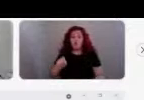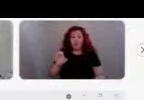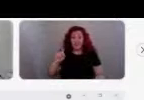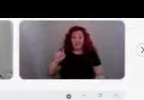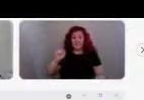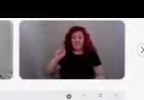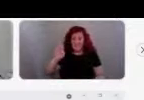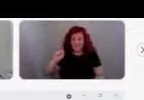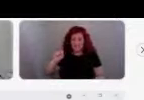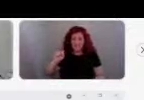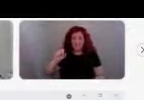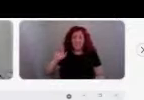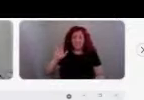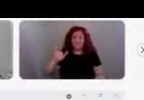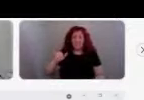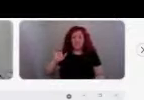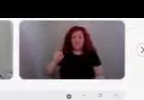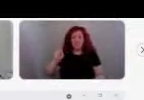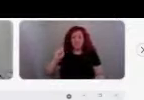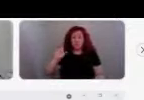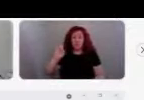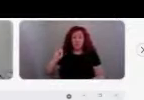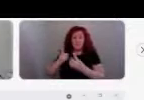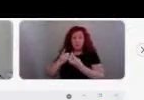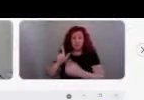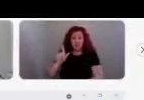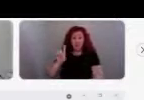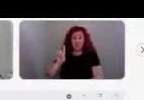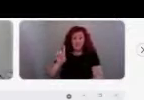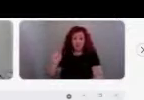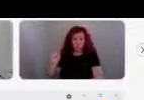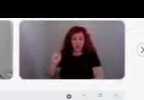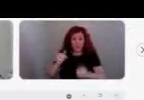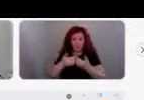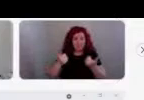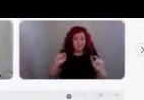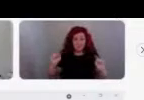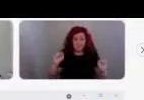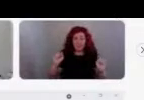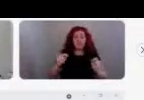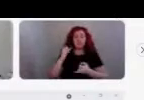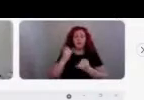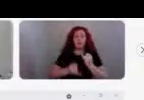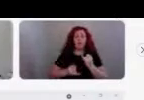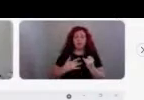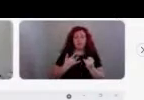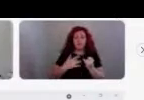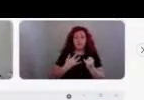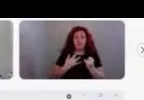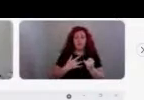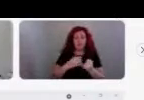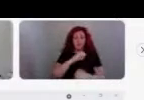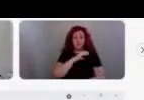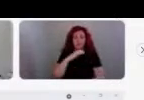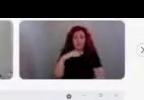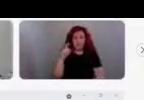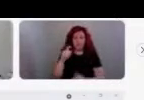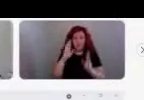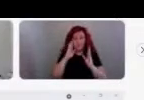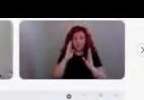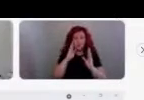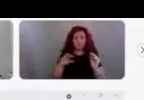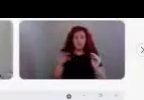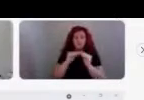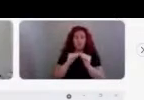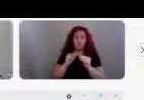tucson district ld 20. lastly i feel that the community commission needs to pay more attention to the maps